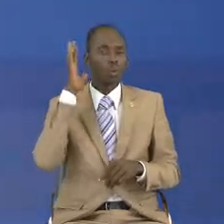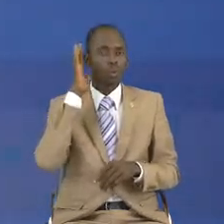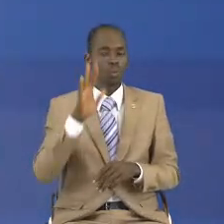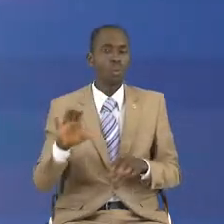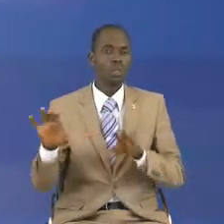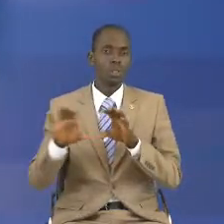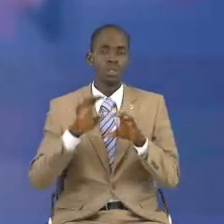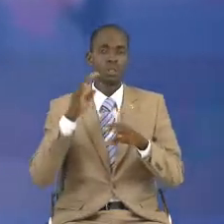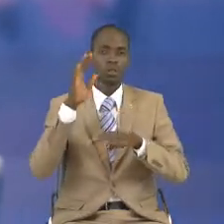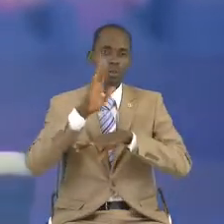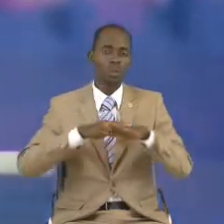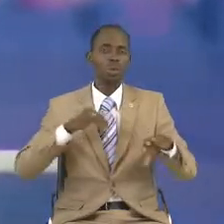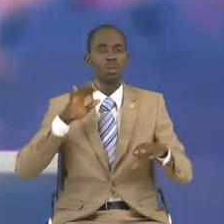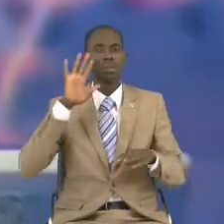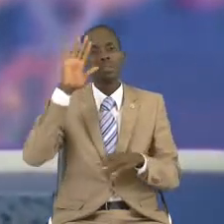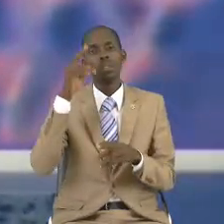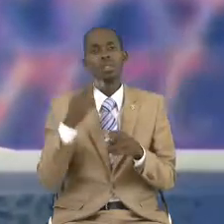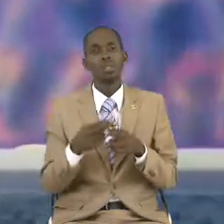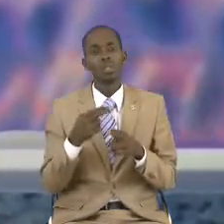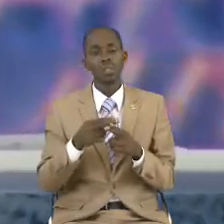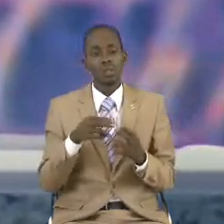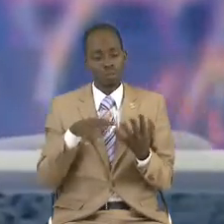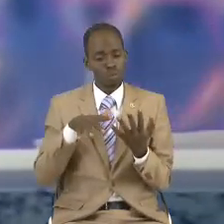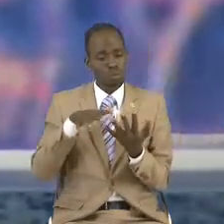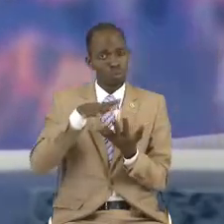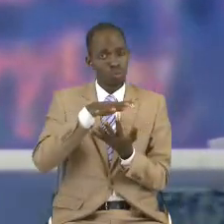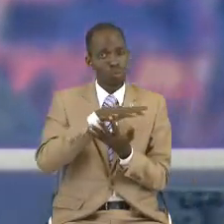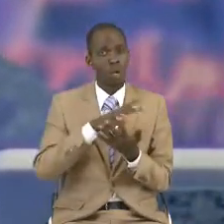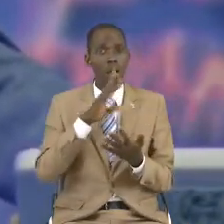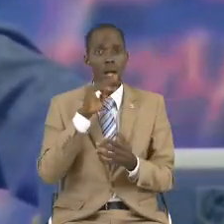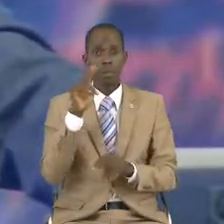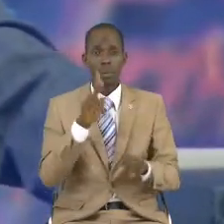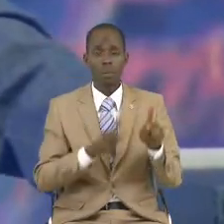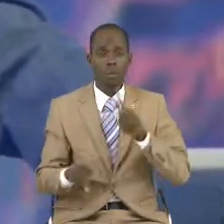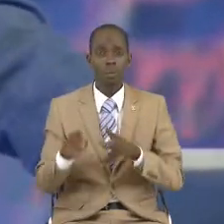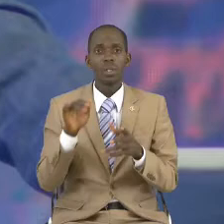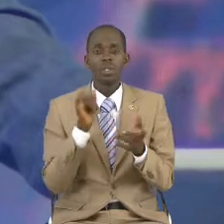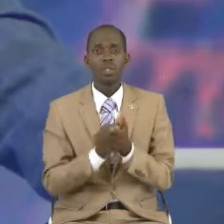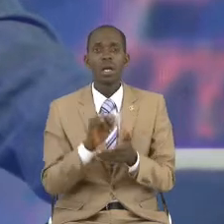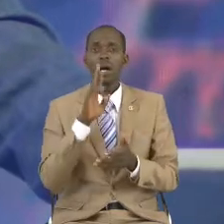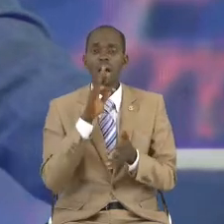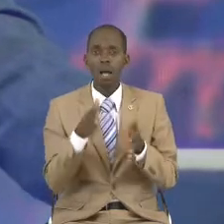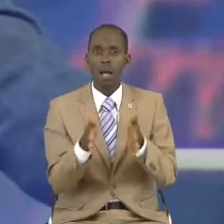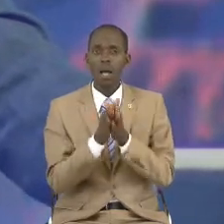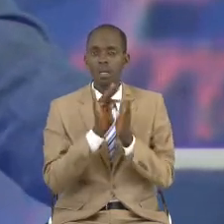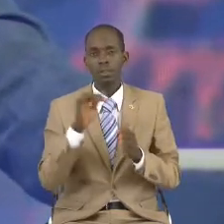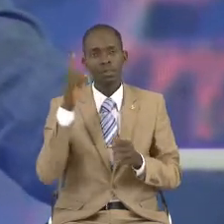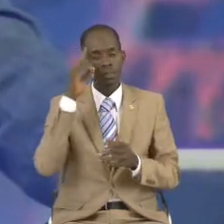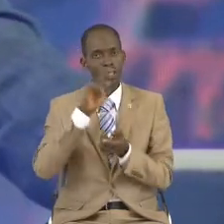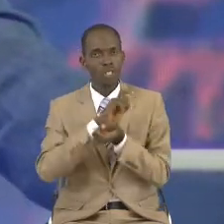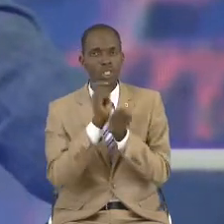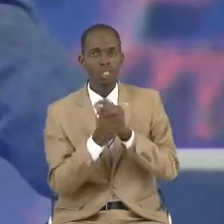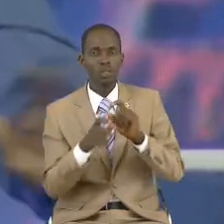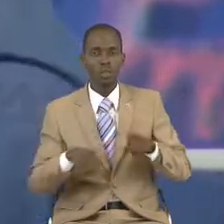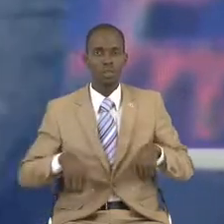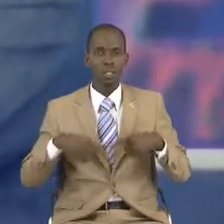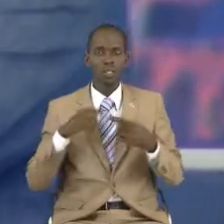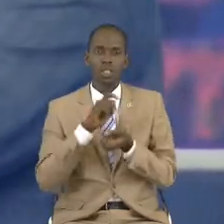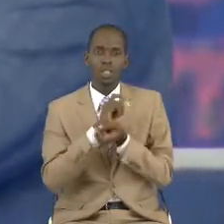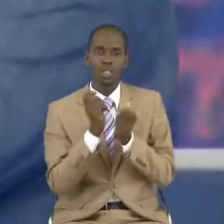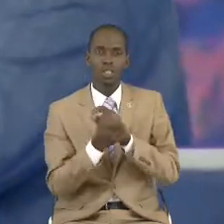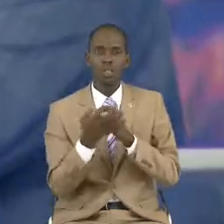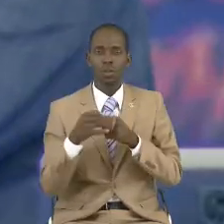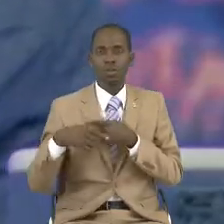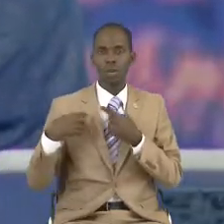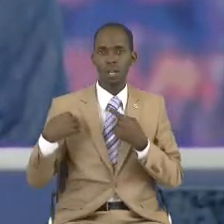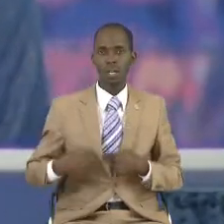name those are the people that are asking for a change of life a change of heart and they want